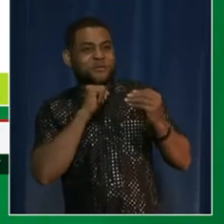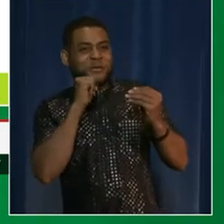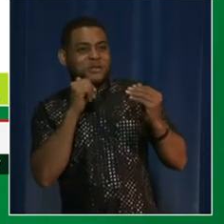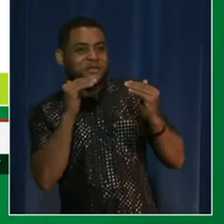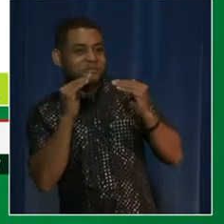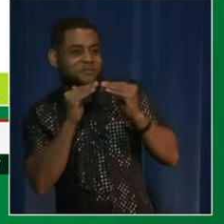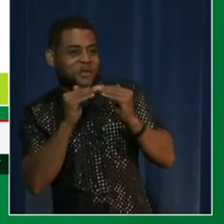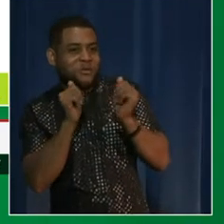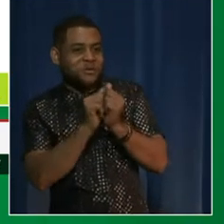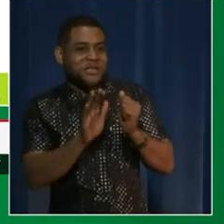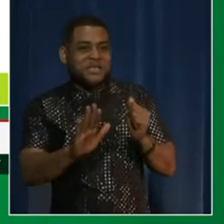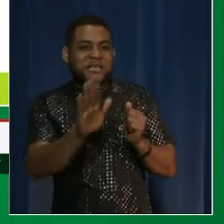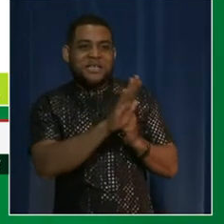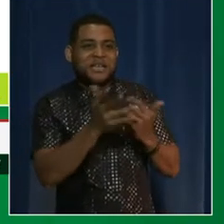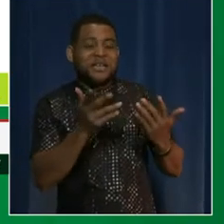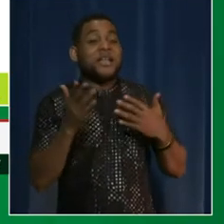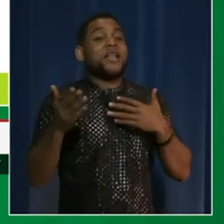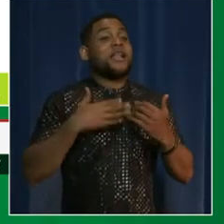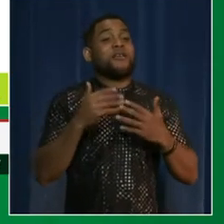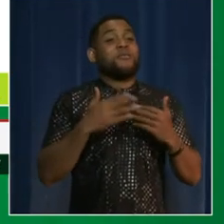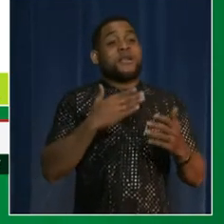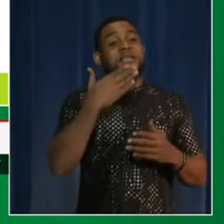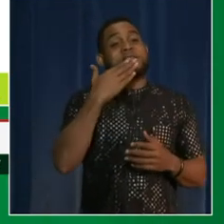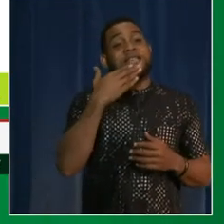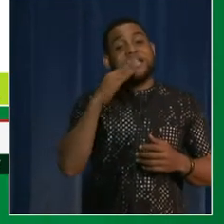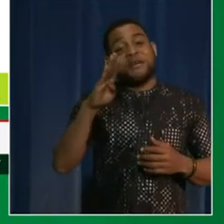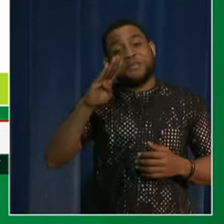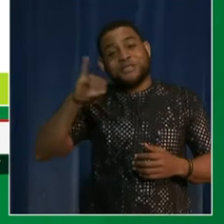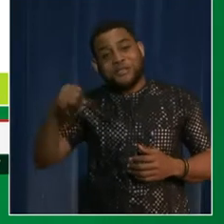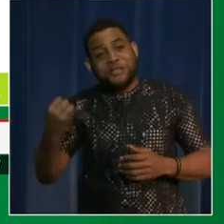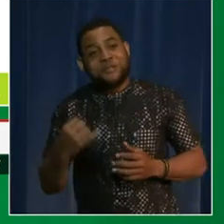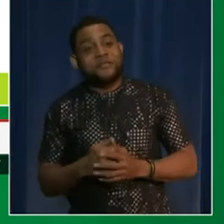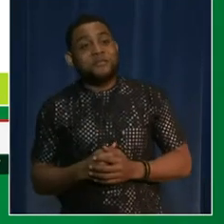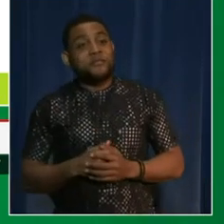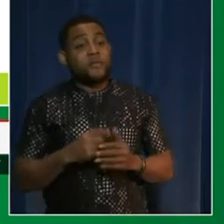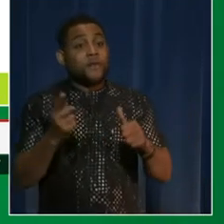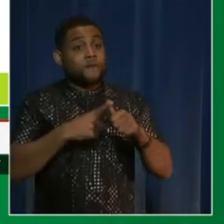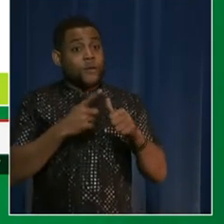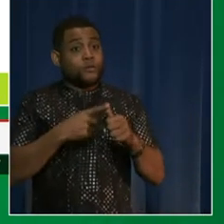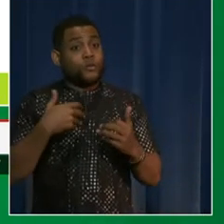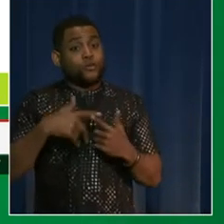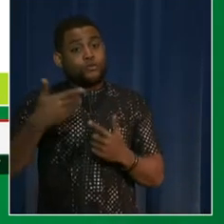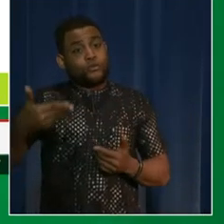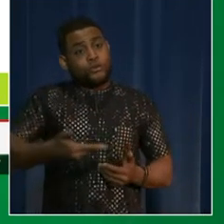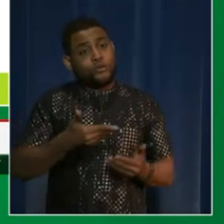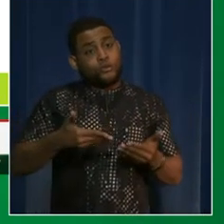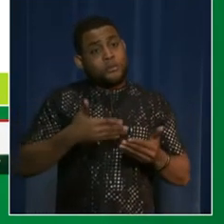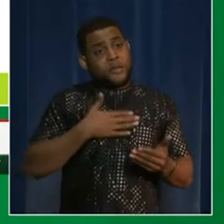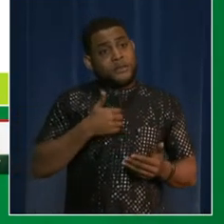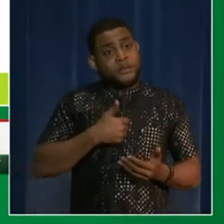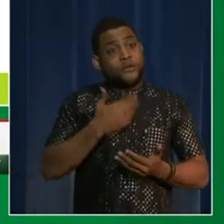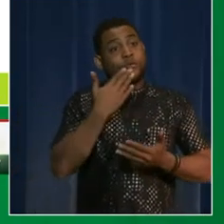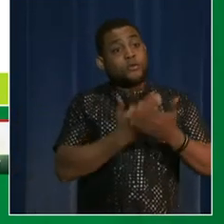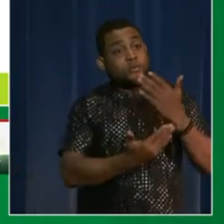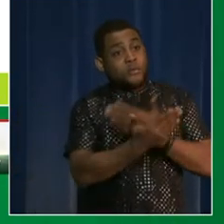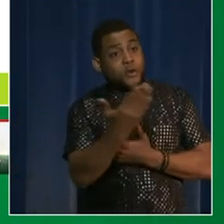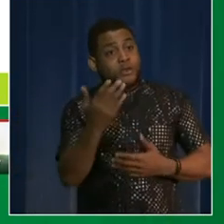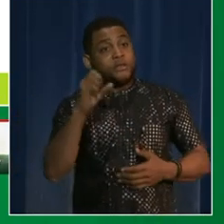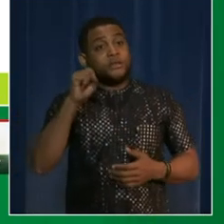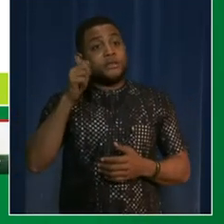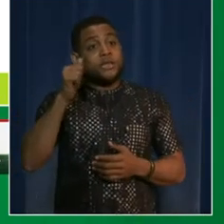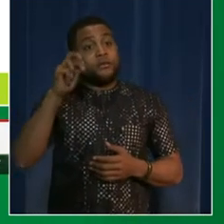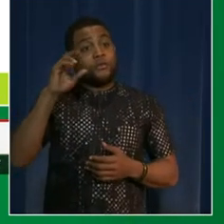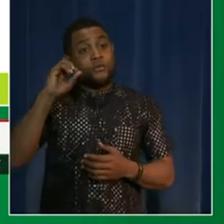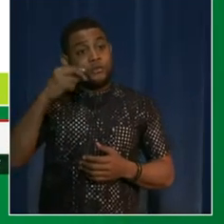you, Mr. Johnson. First of all, I want to introduce myself. Good morning, everybody. I am Sarosh Obadawala, Director